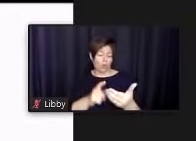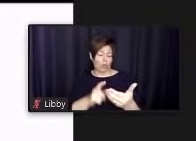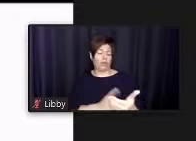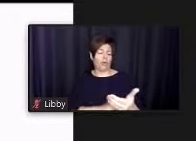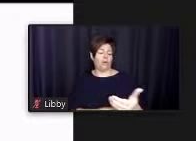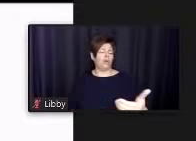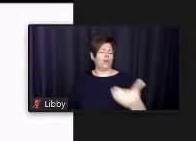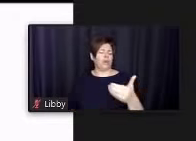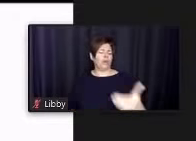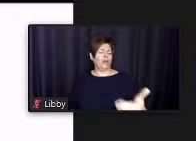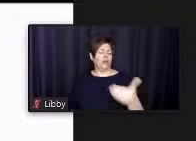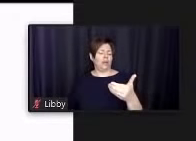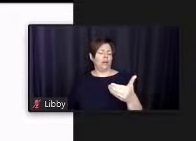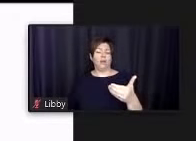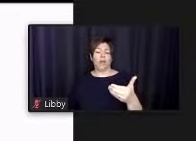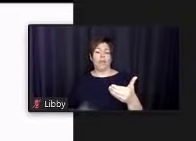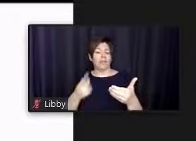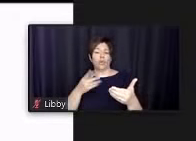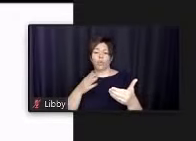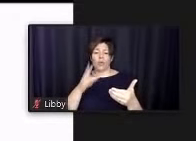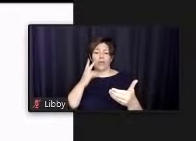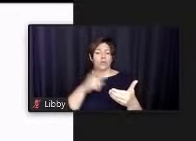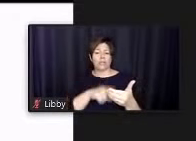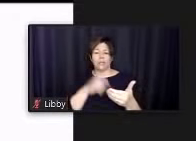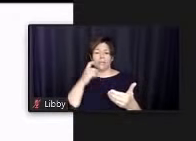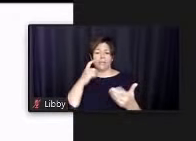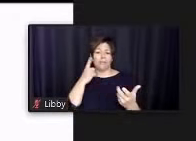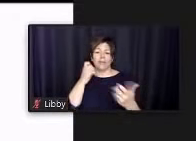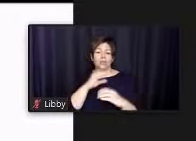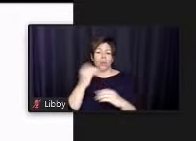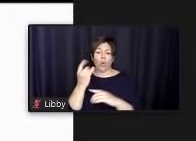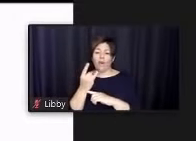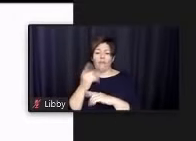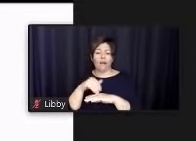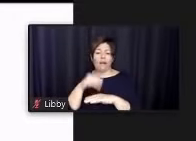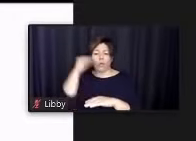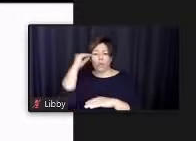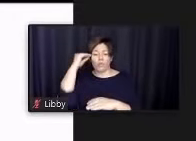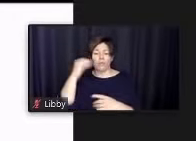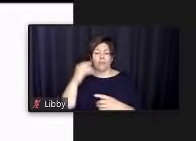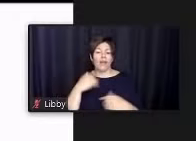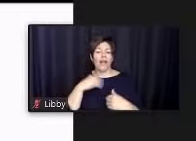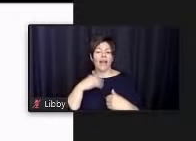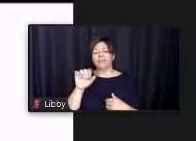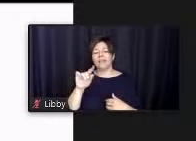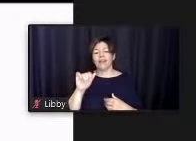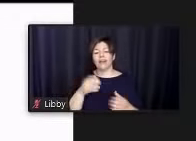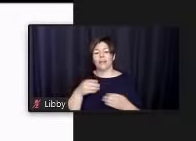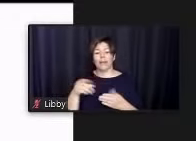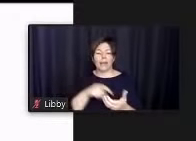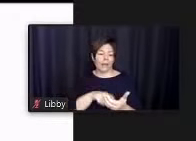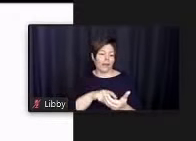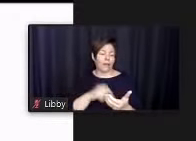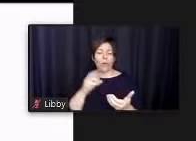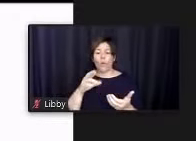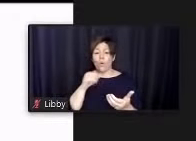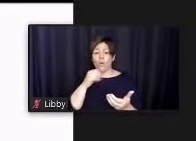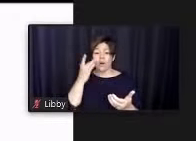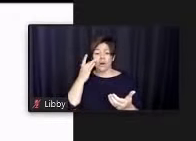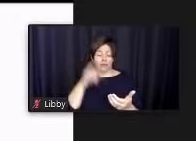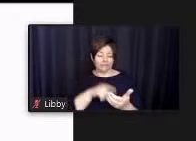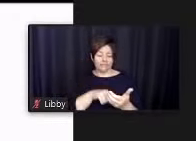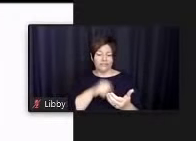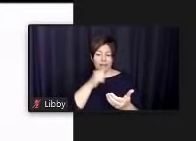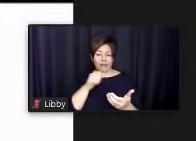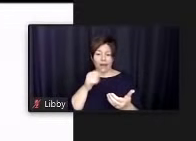And the cell phone is the only way that they can do this because they don't have Wi-Fi at home. And the cell phone has data plan caps, or the cell phone is not as smart as the